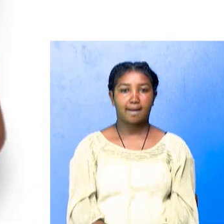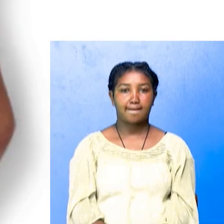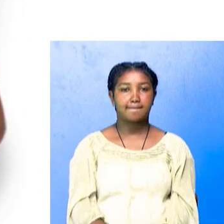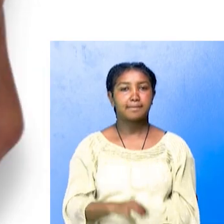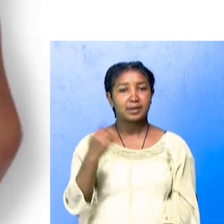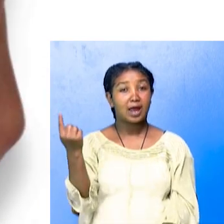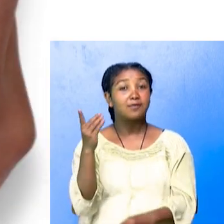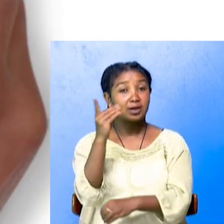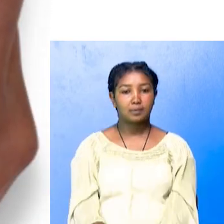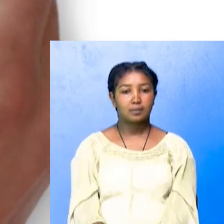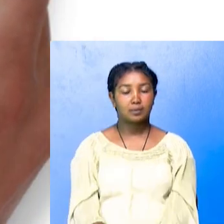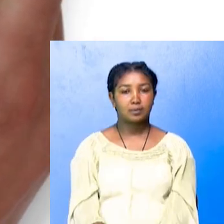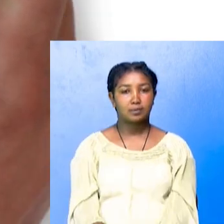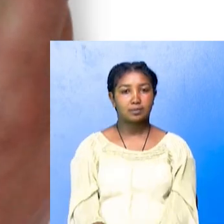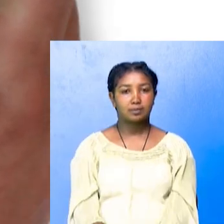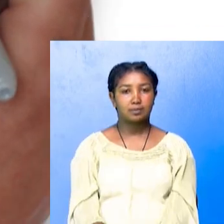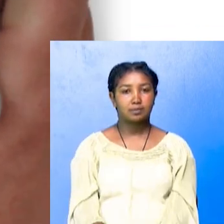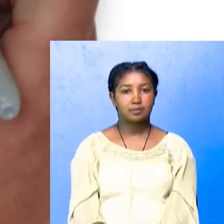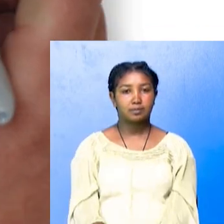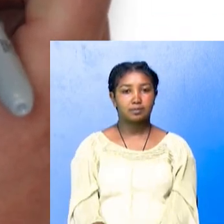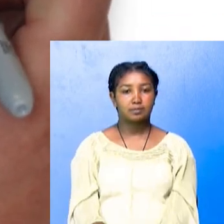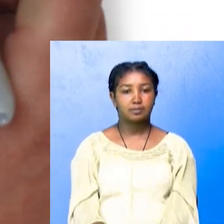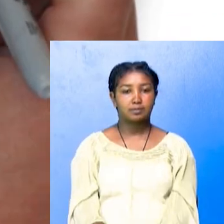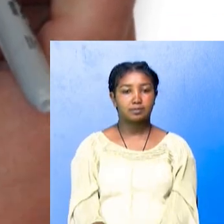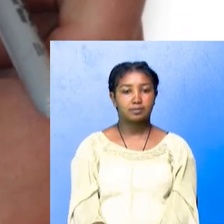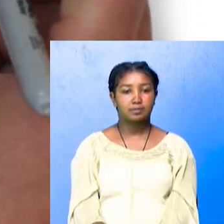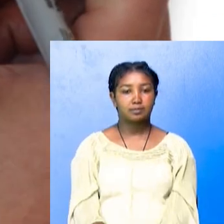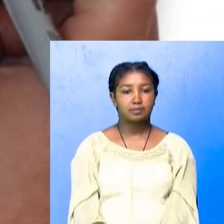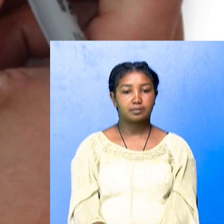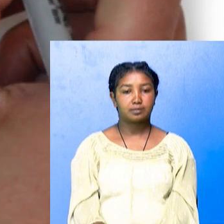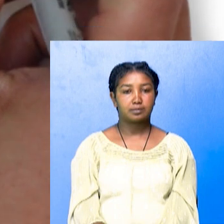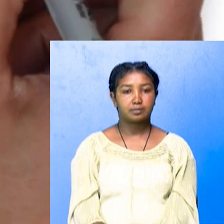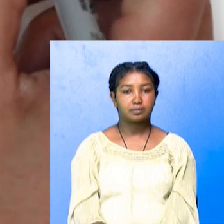every day. Here is me,